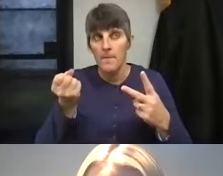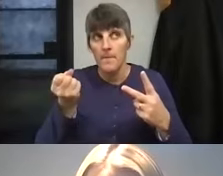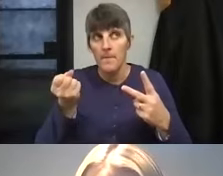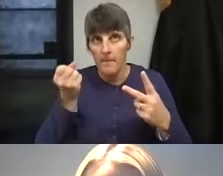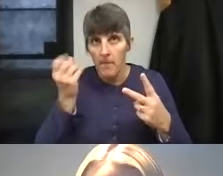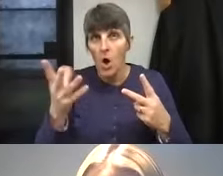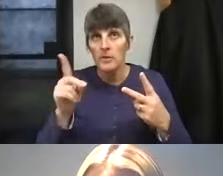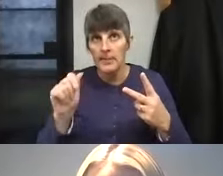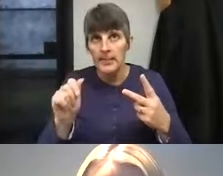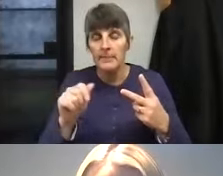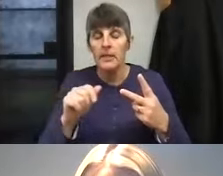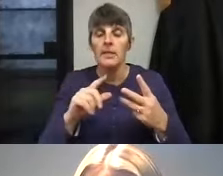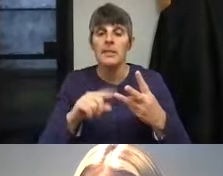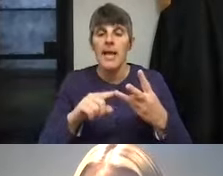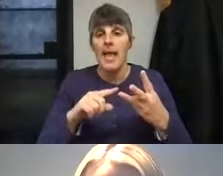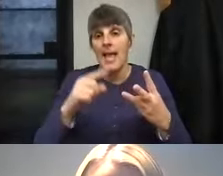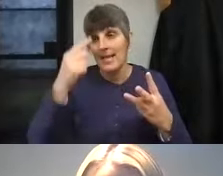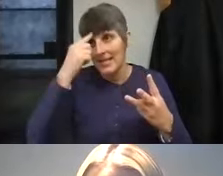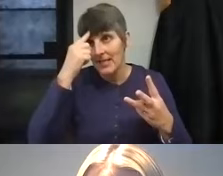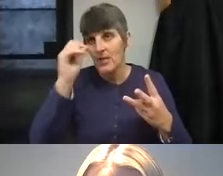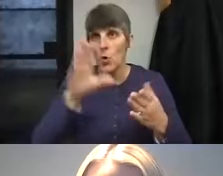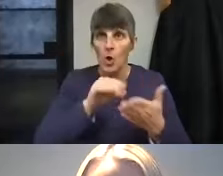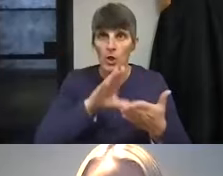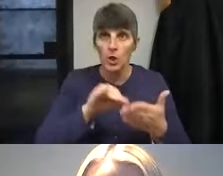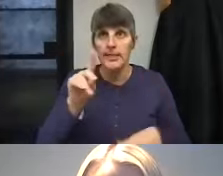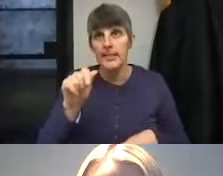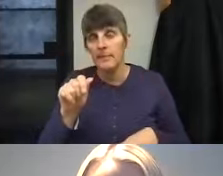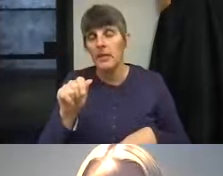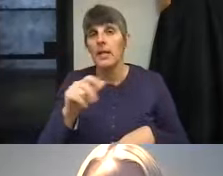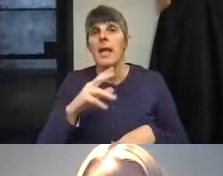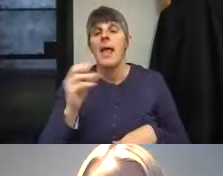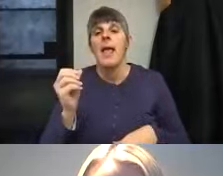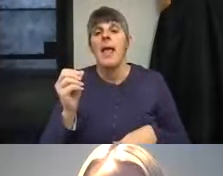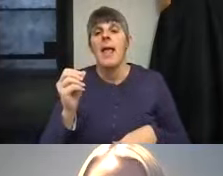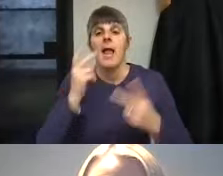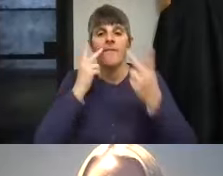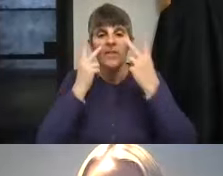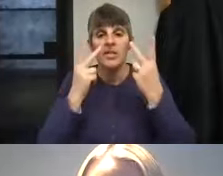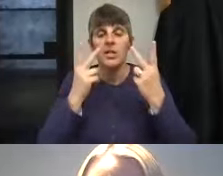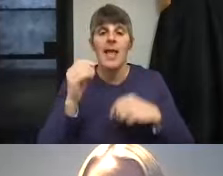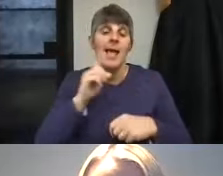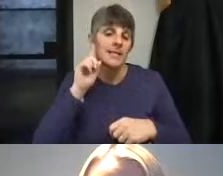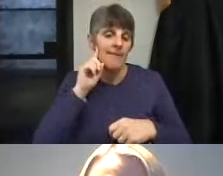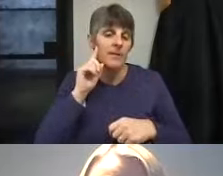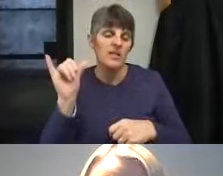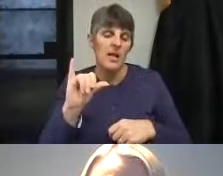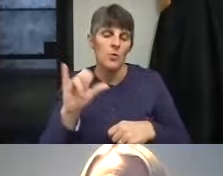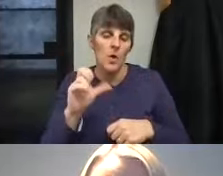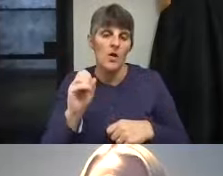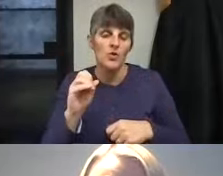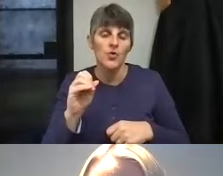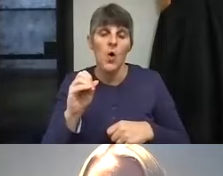multiple disabilities, an intellectual or learning disability, and vision and deafness as well.